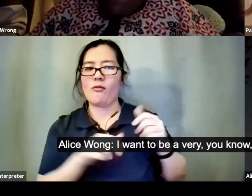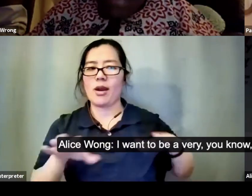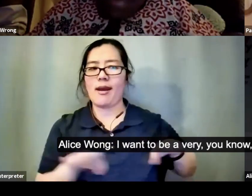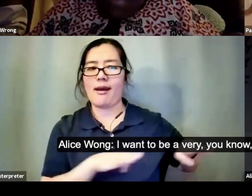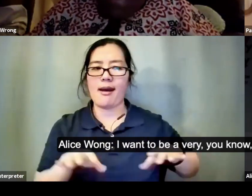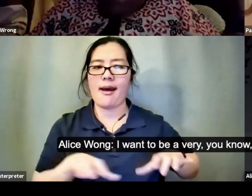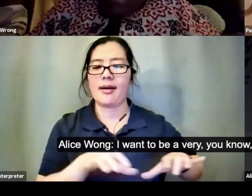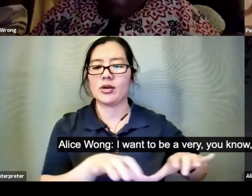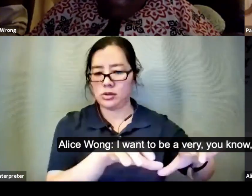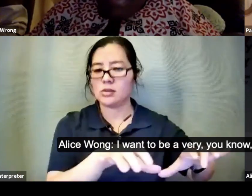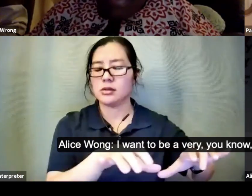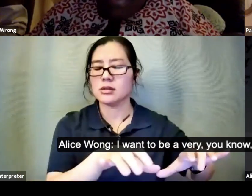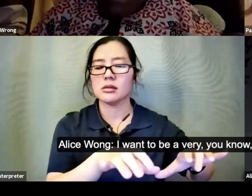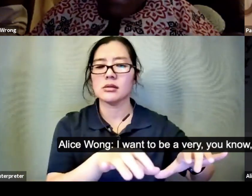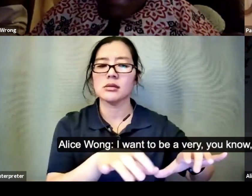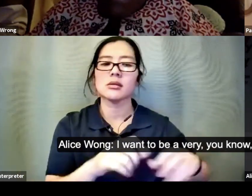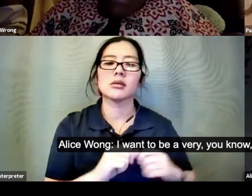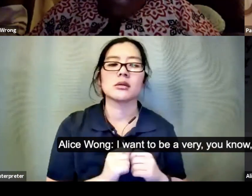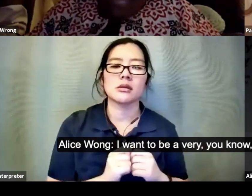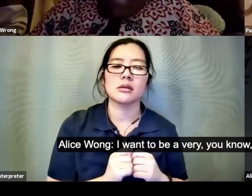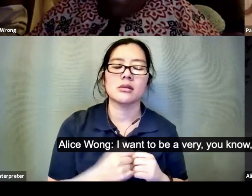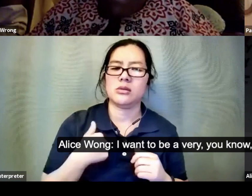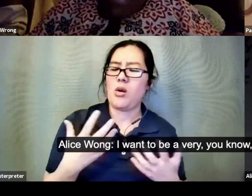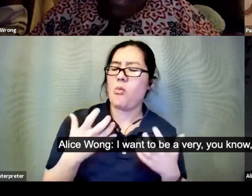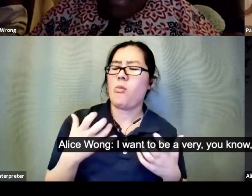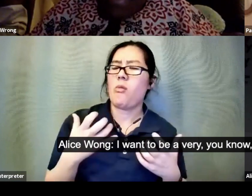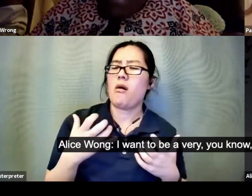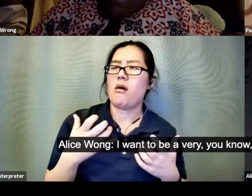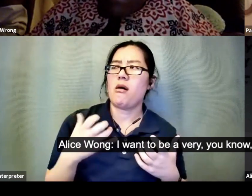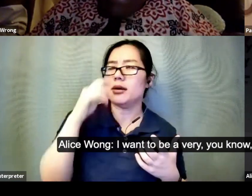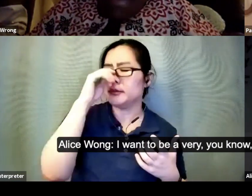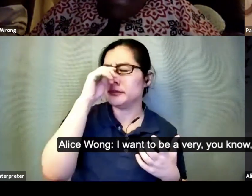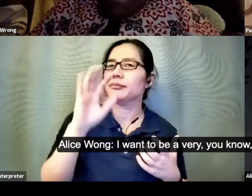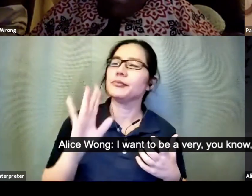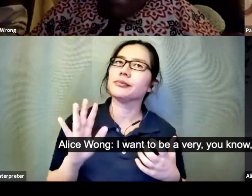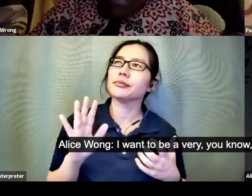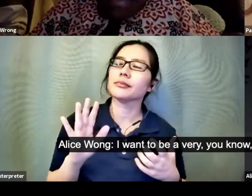to be a very, explicit, transparent that I'm not,